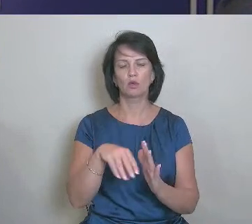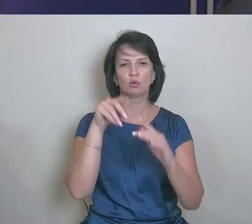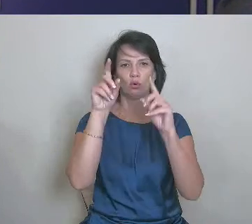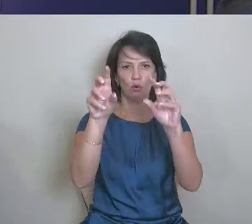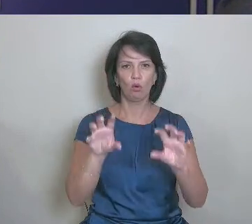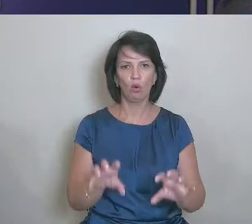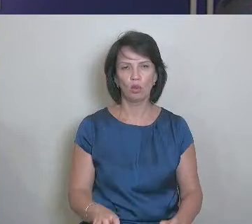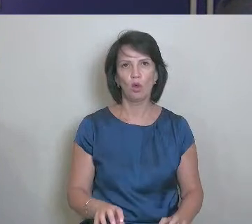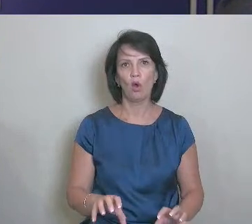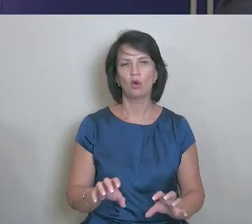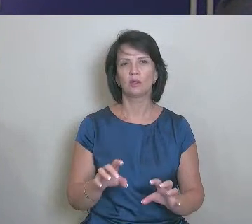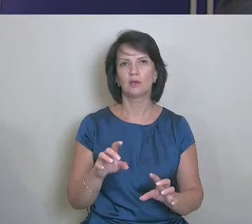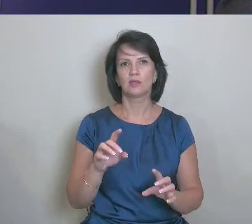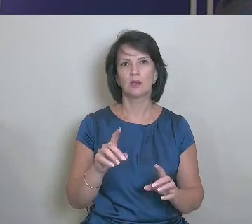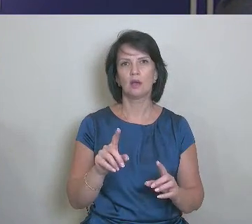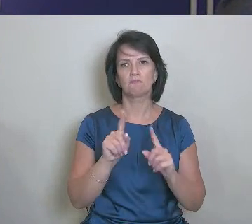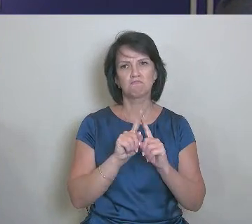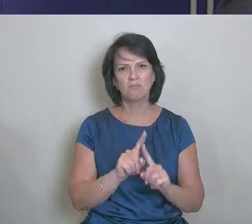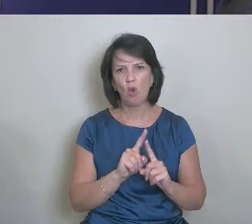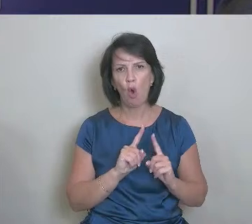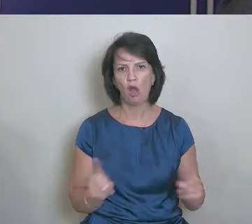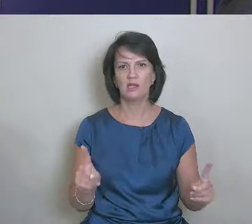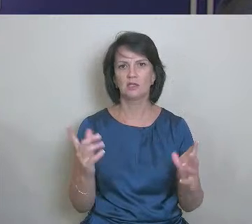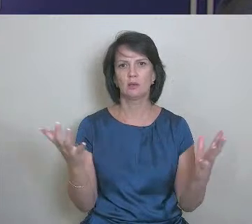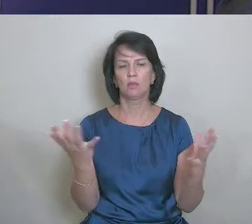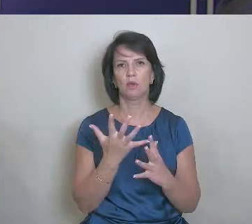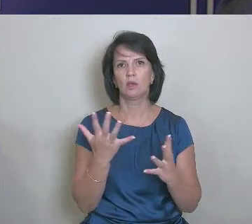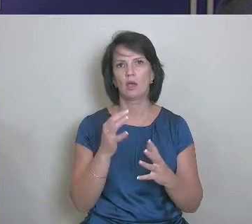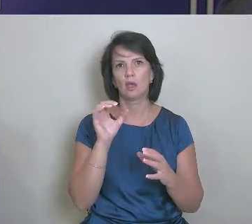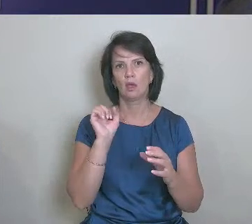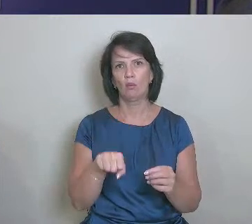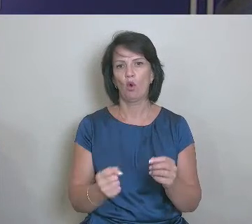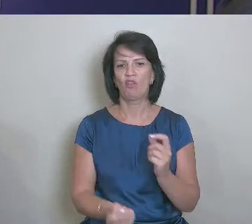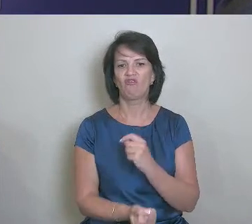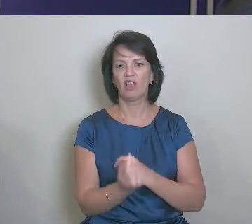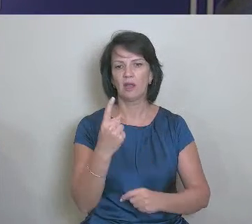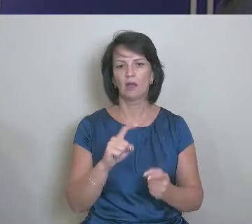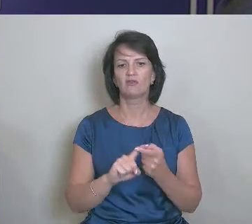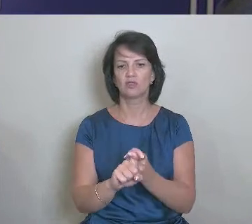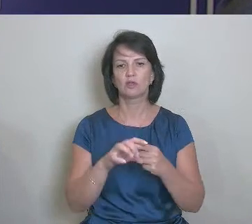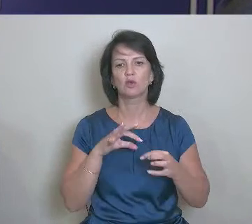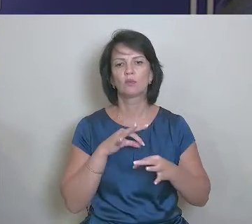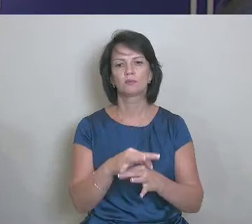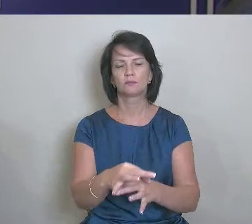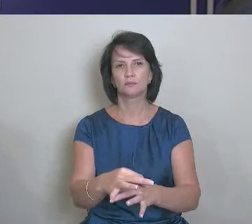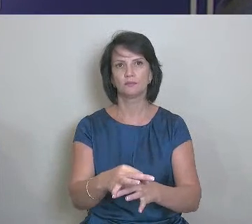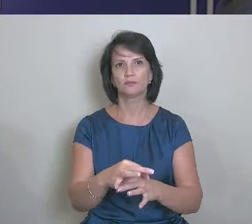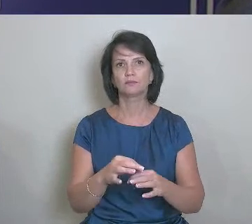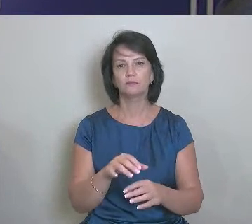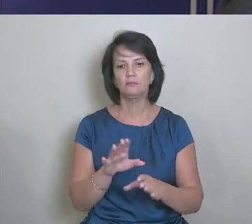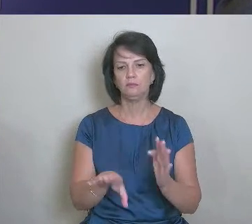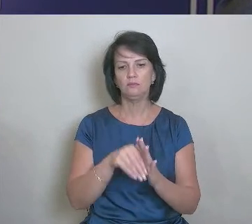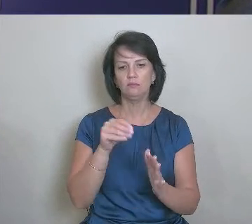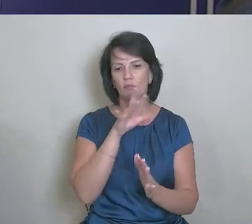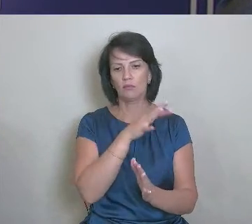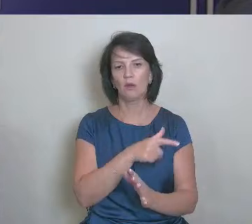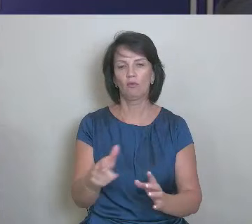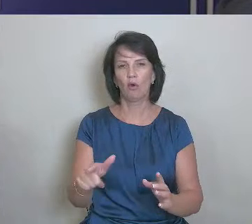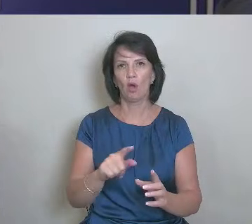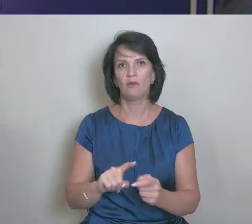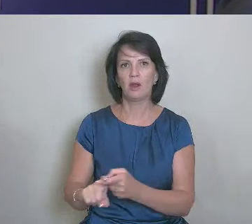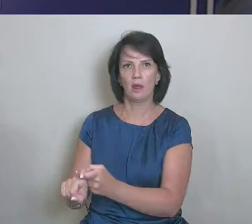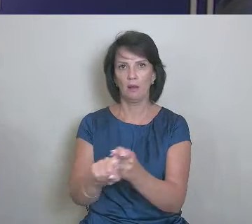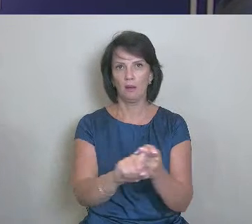the election code, and all these conflicts that might crop up due to